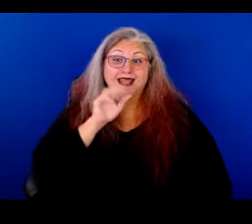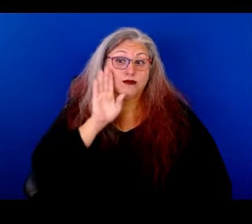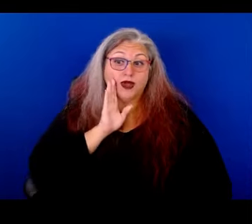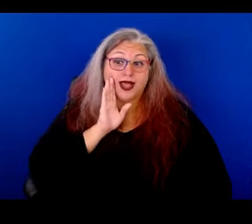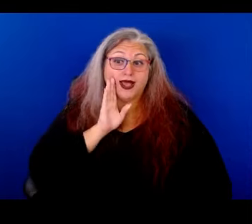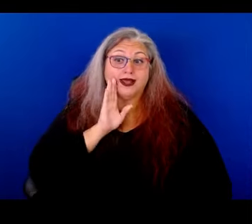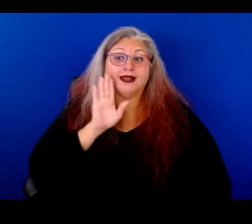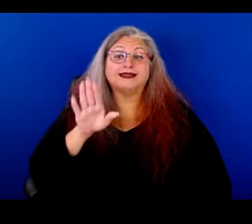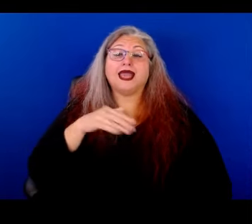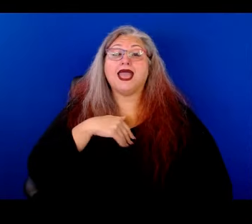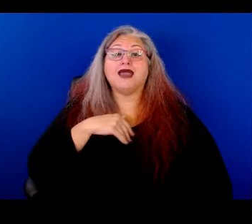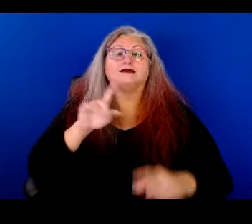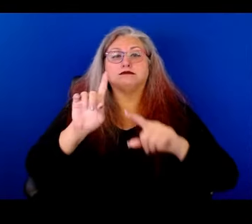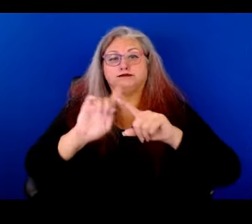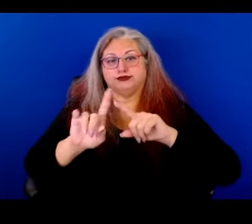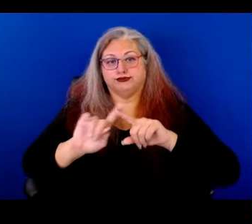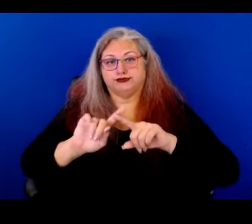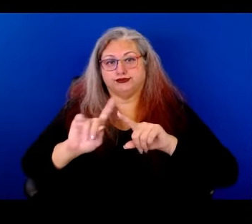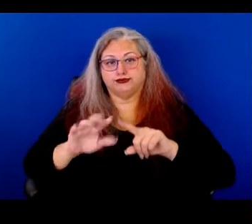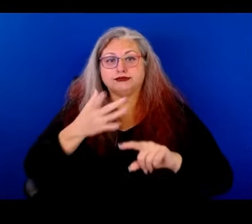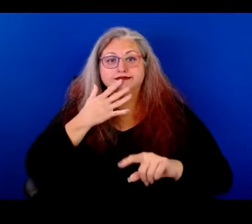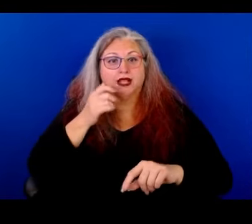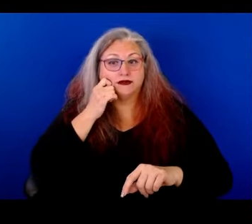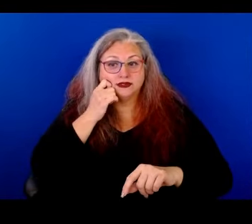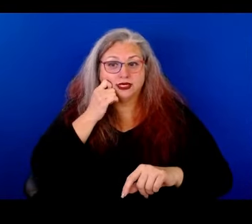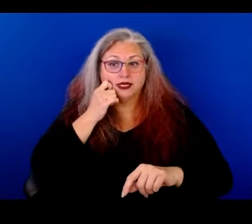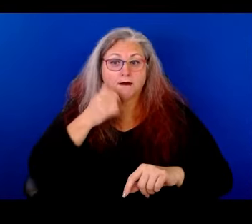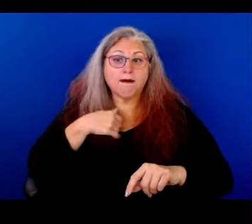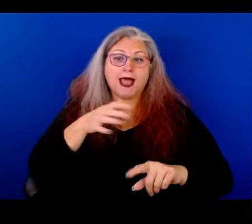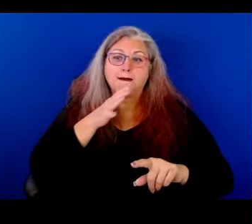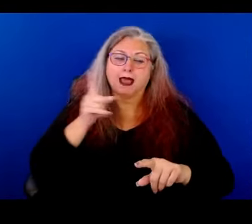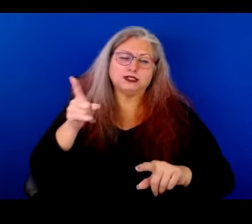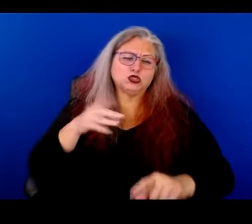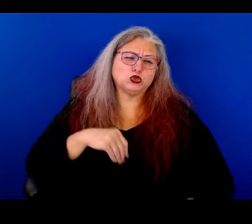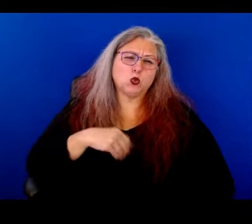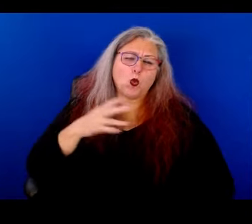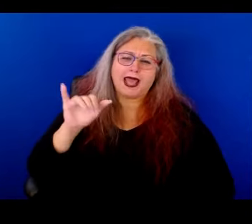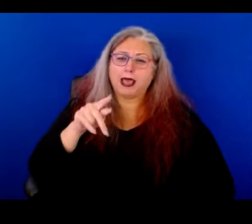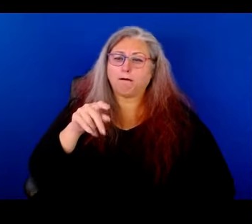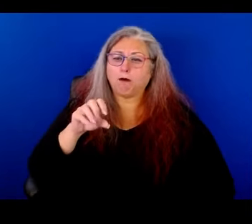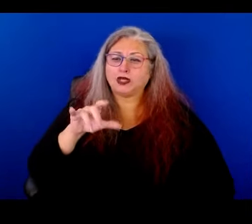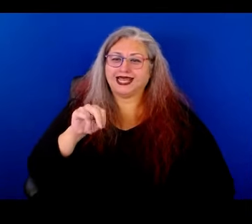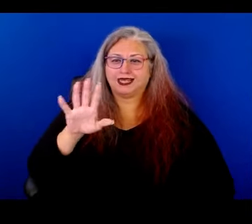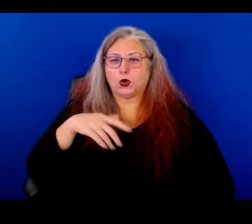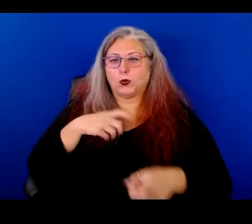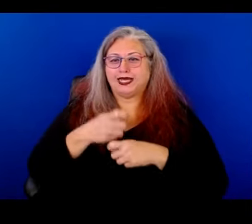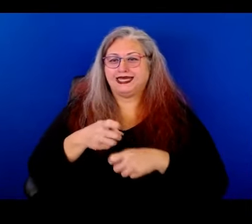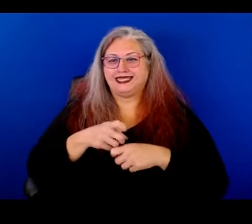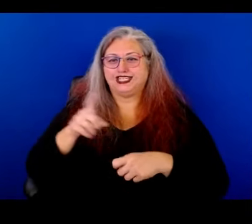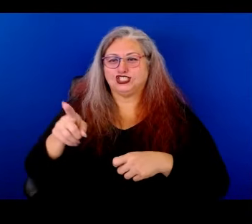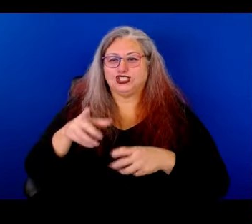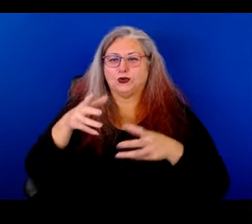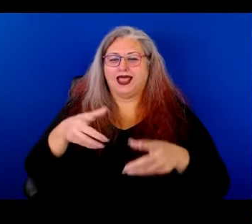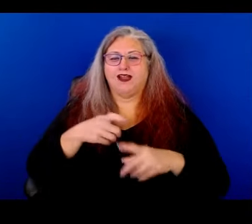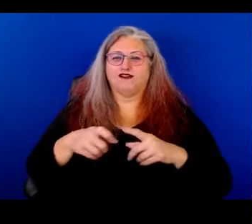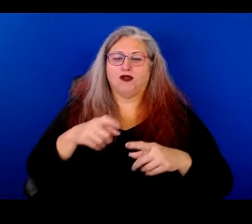brown. Palestinians have all skin tones. My mom is like porcelain white. We joked that she was left